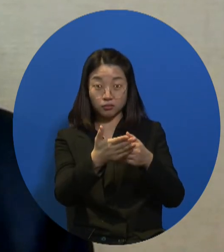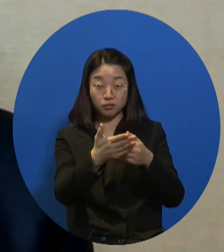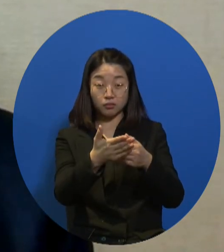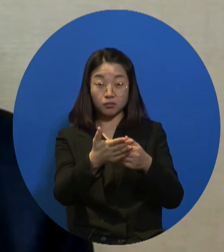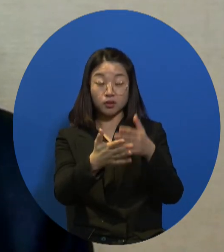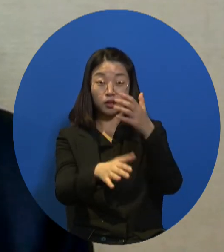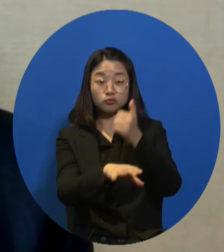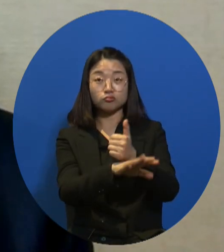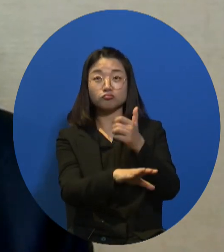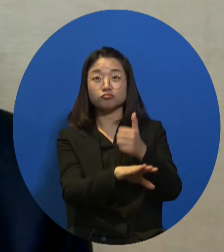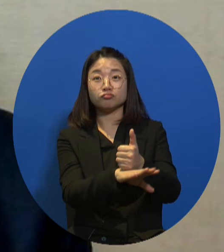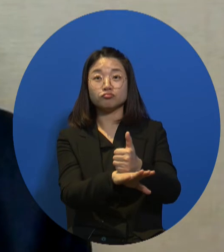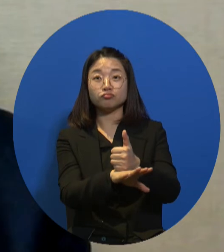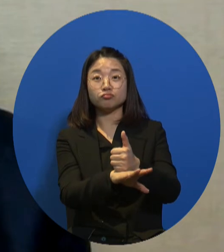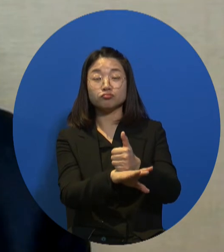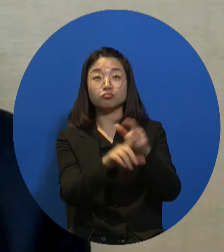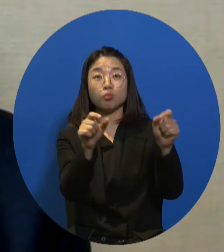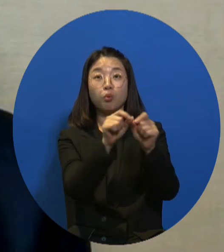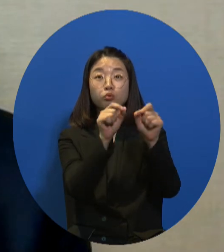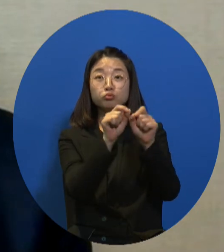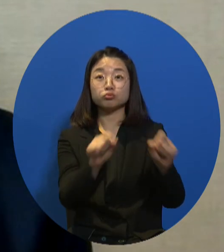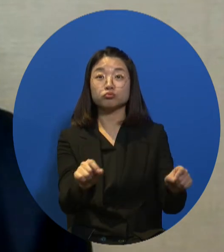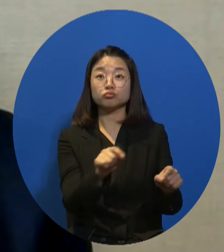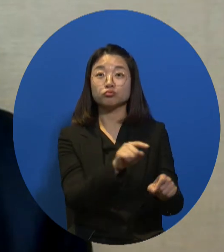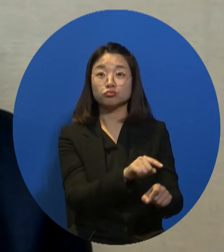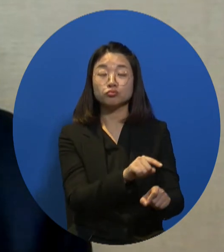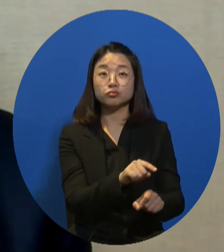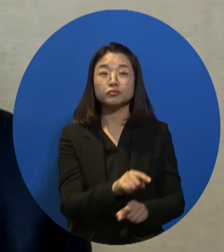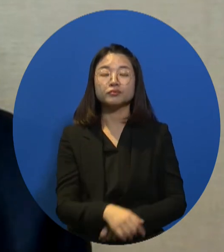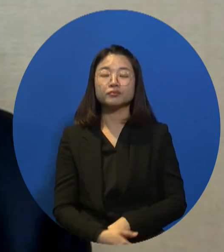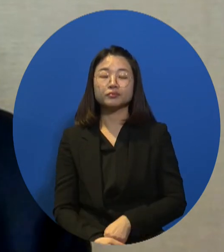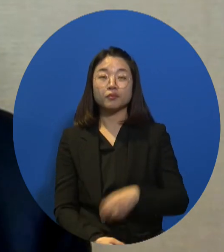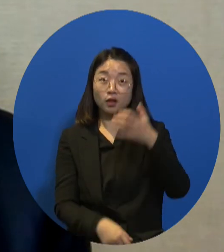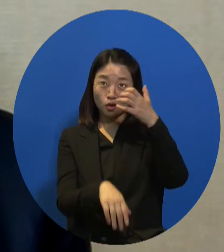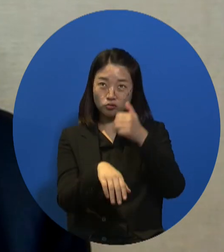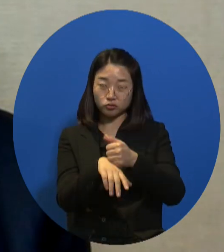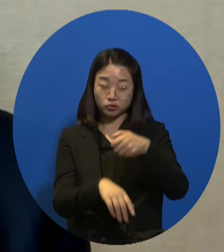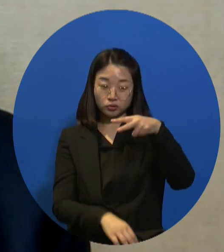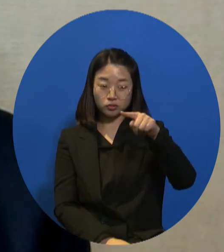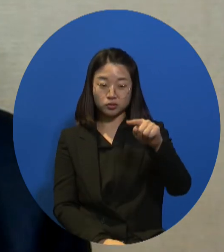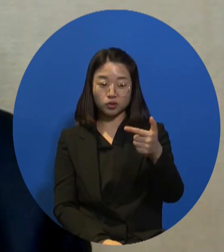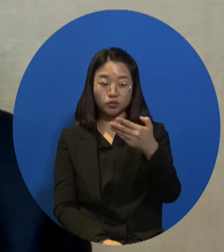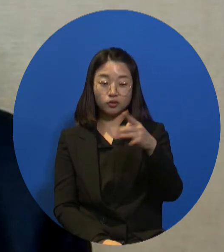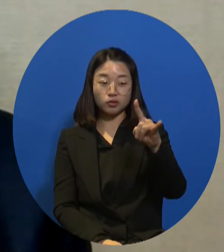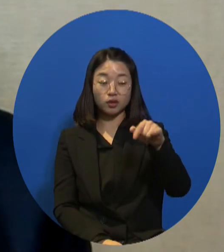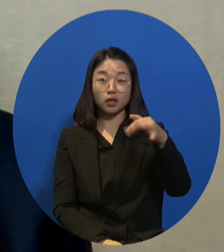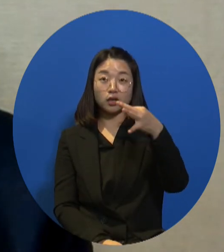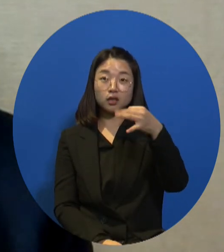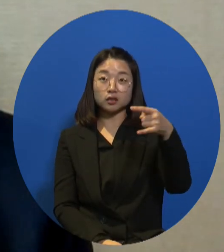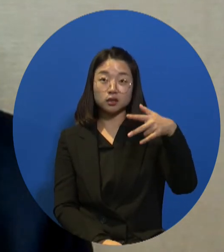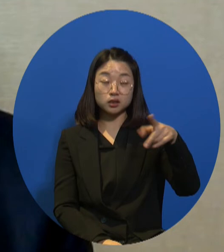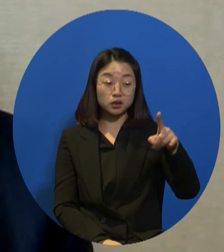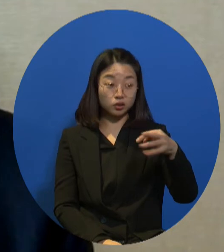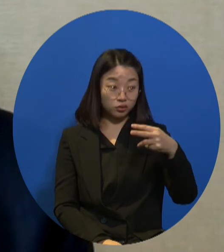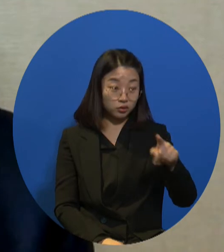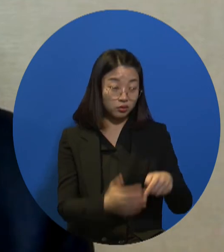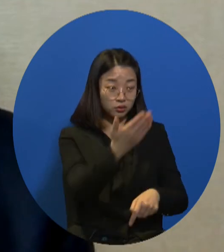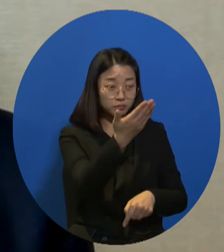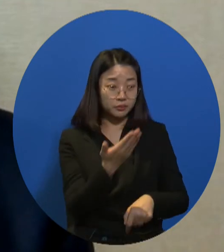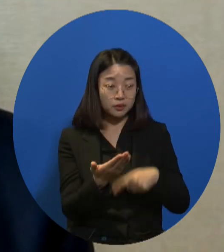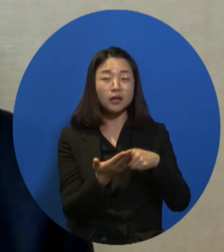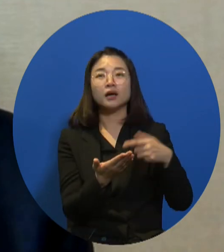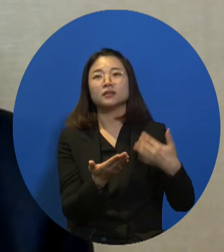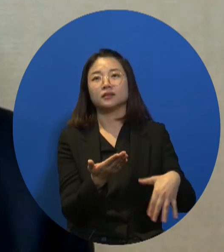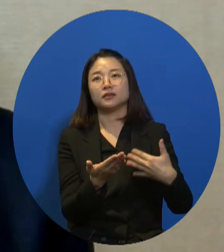this. And the optional protocol, which involves individuals' communications